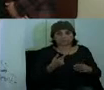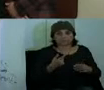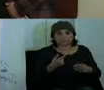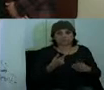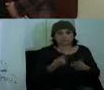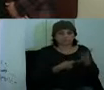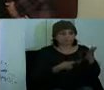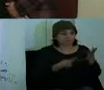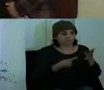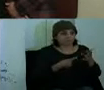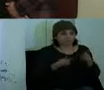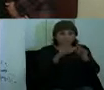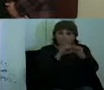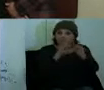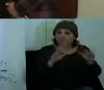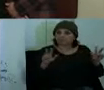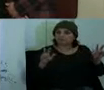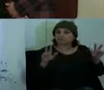what